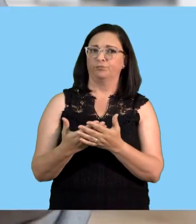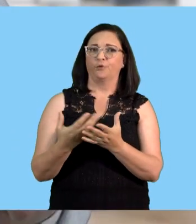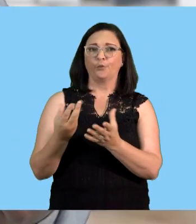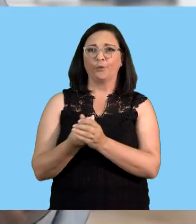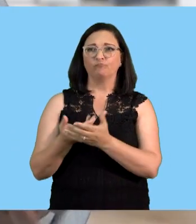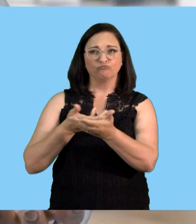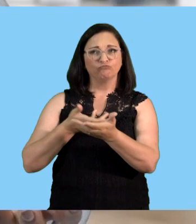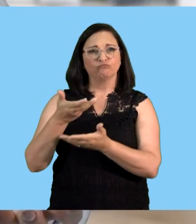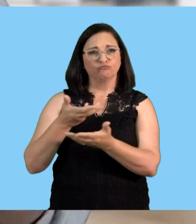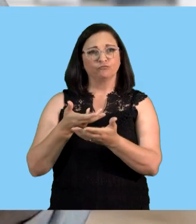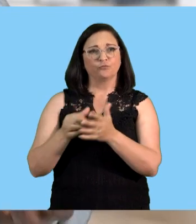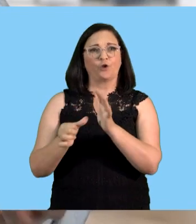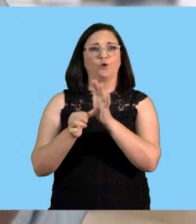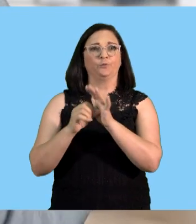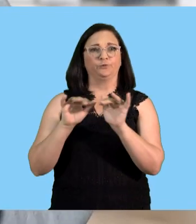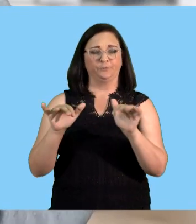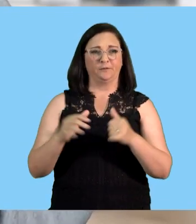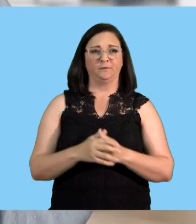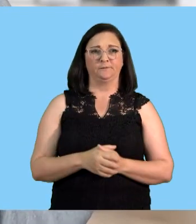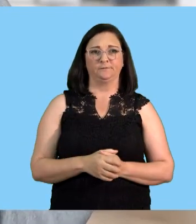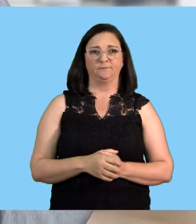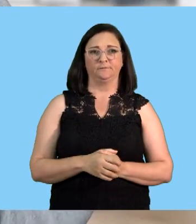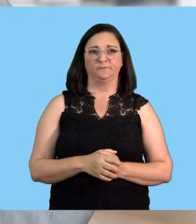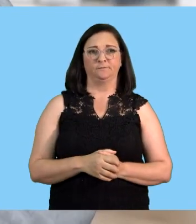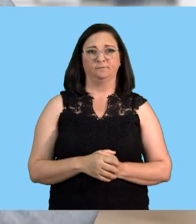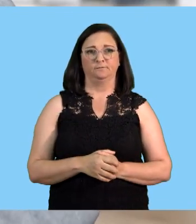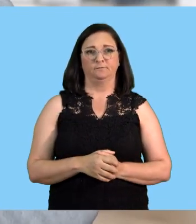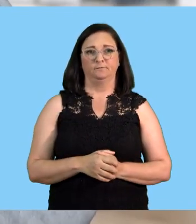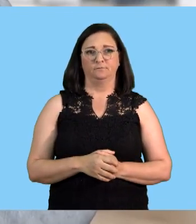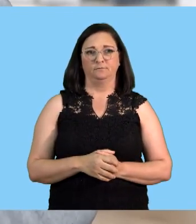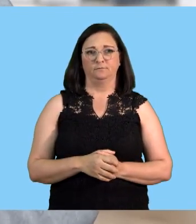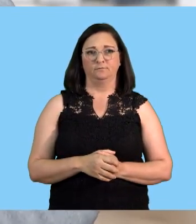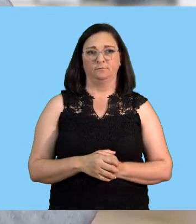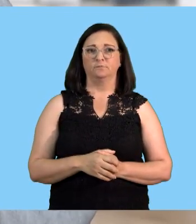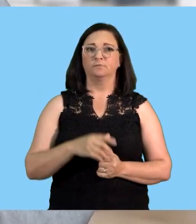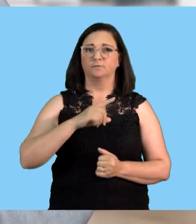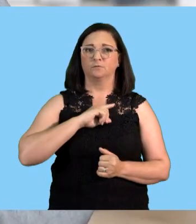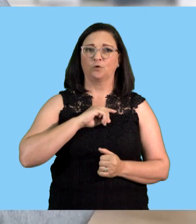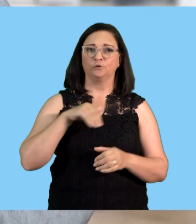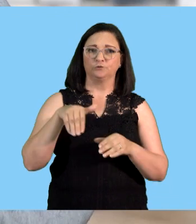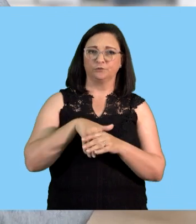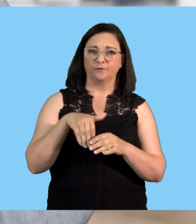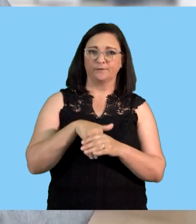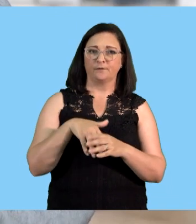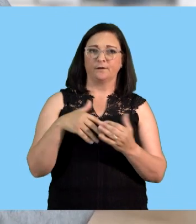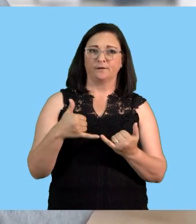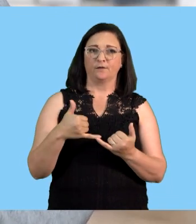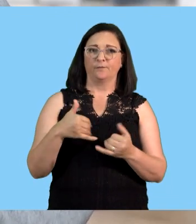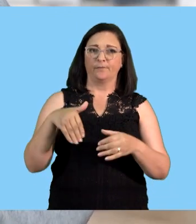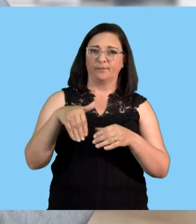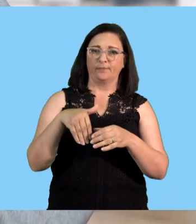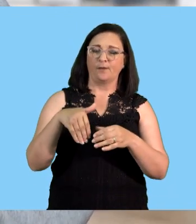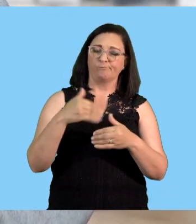with maybe the relevant people or the key people. So that's what EG has done. That should be included in the